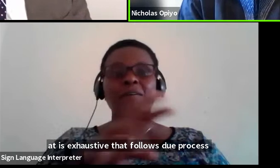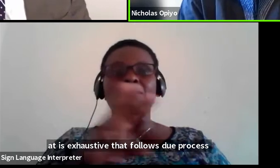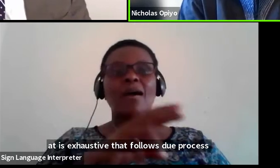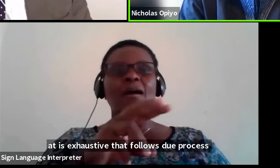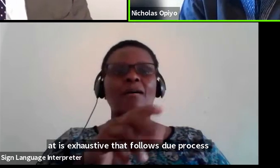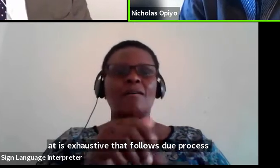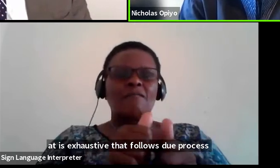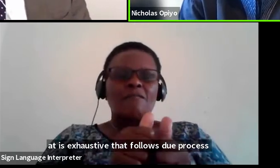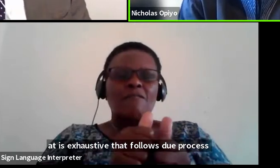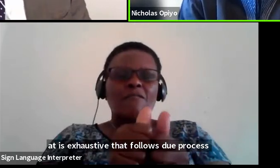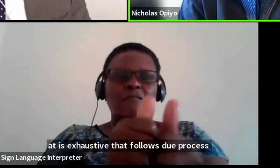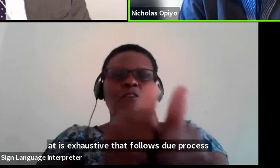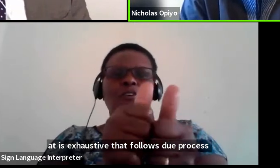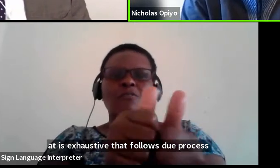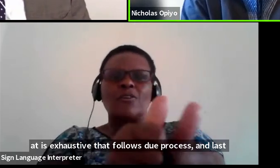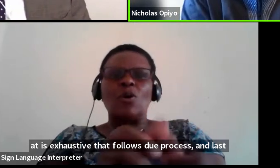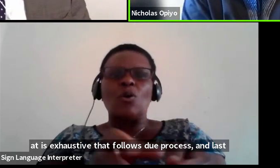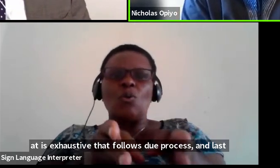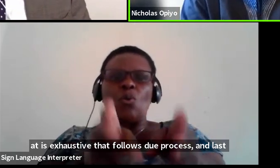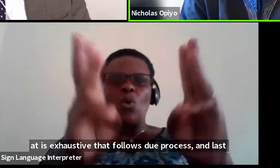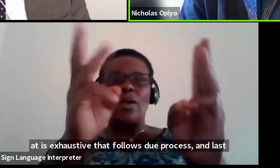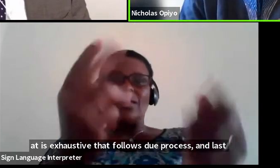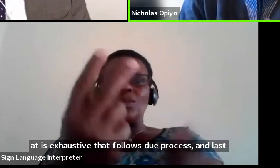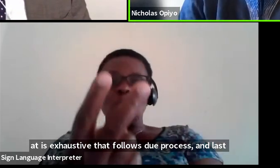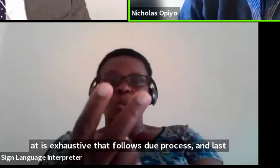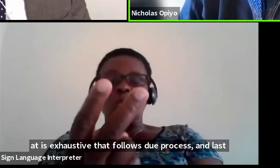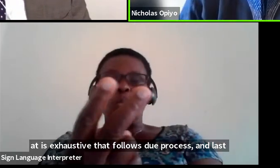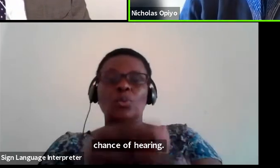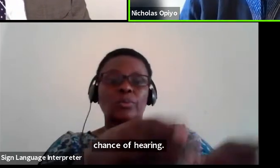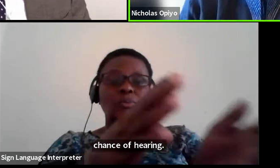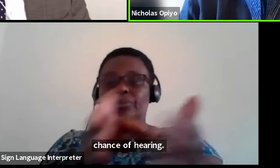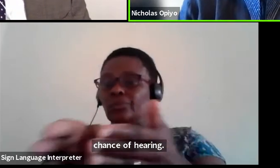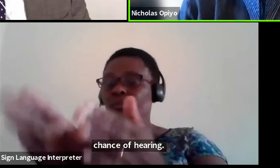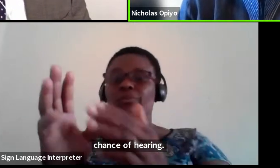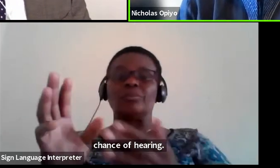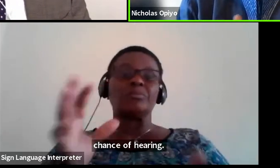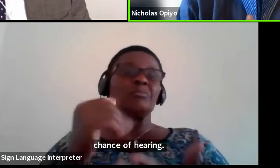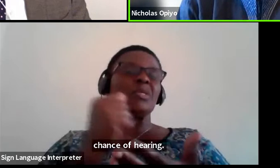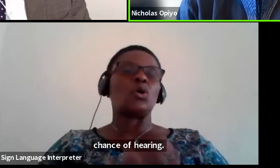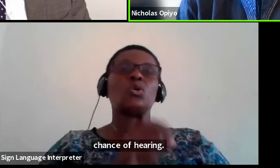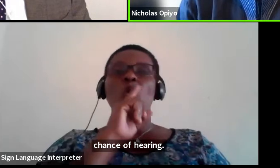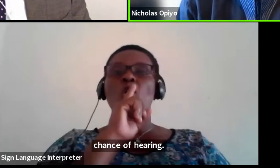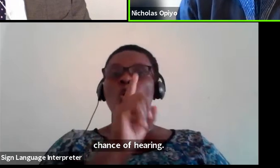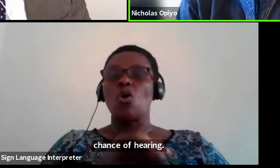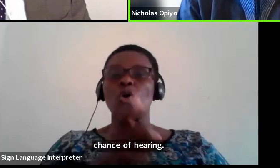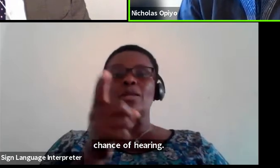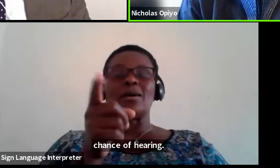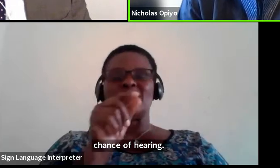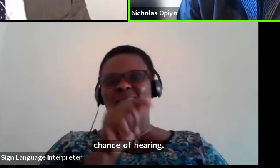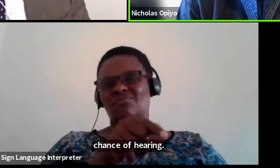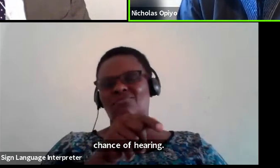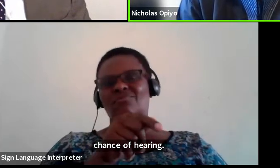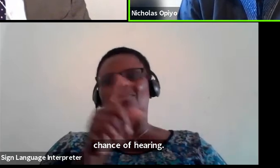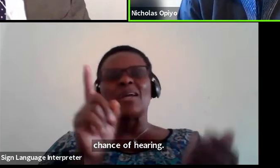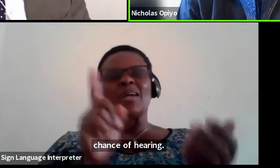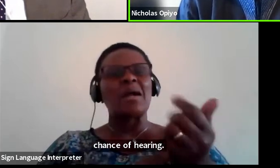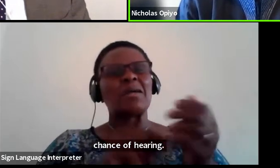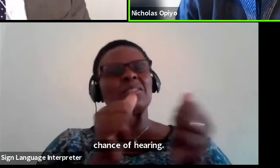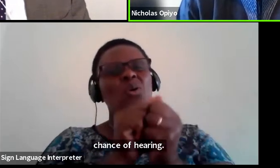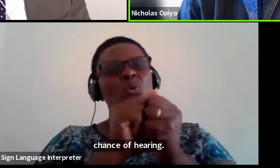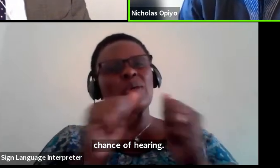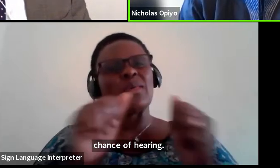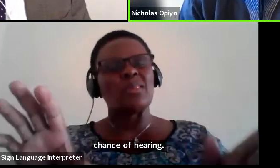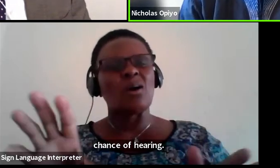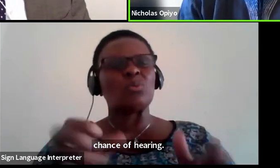for a chance of hearing, because many times these orders are obtained without cause, without factual basis, without any